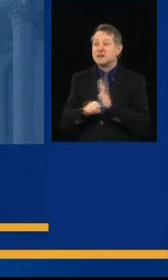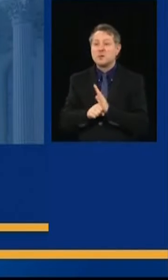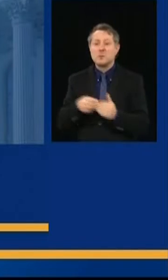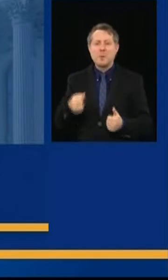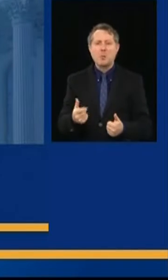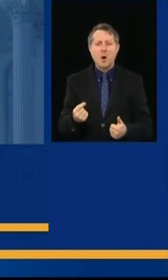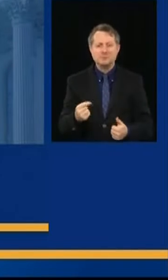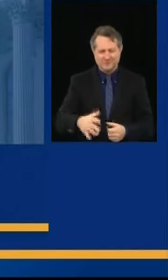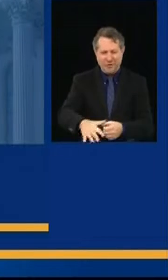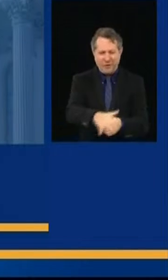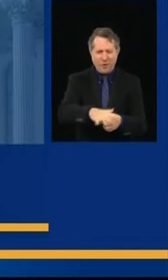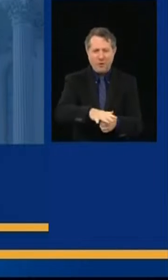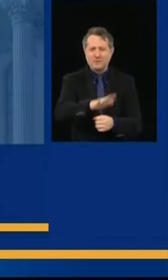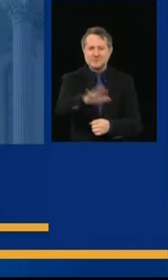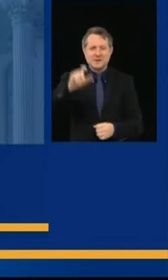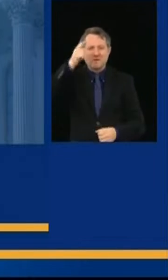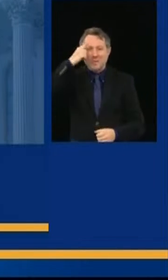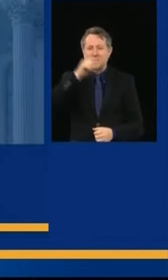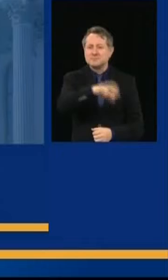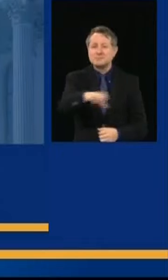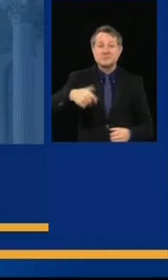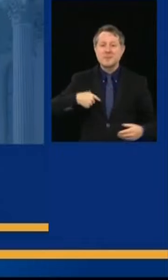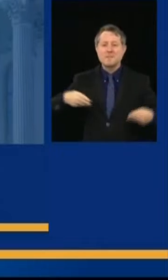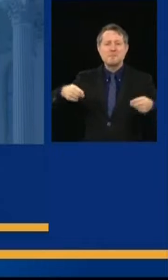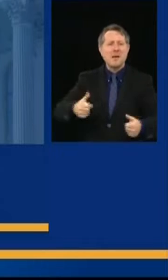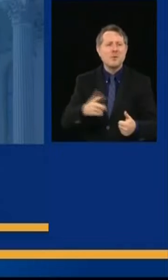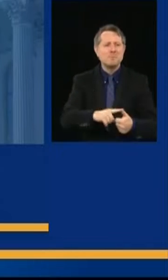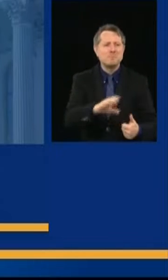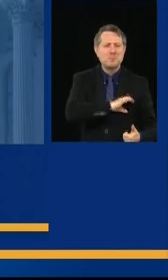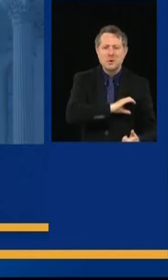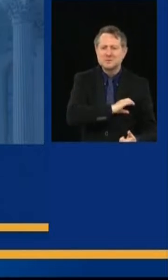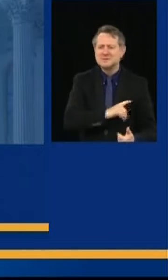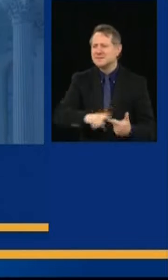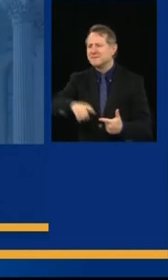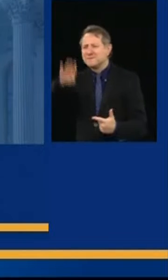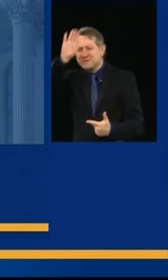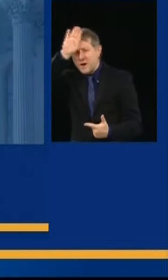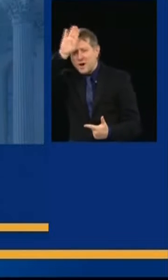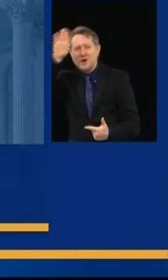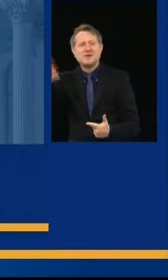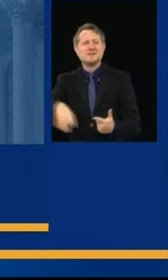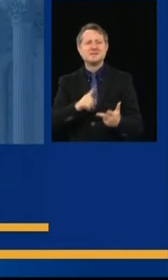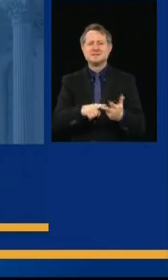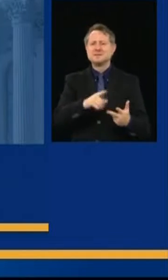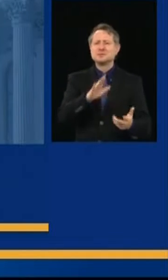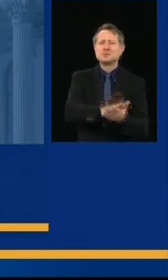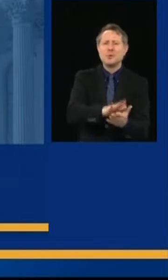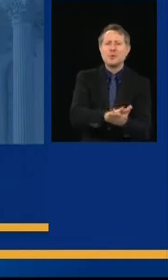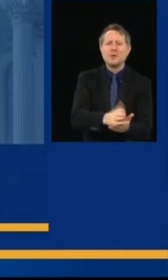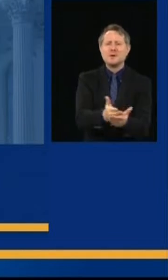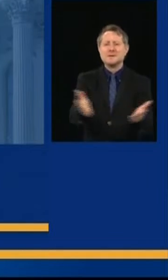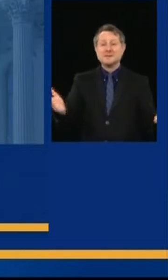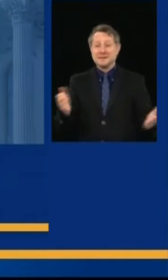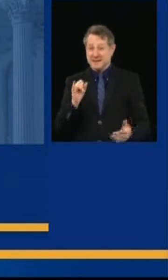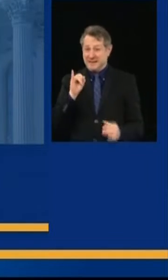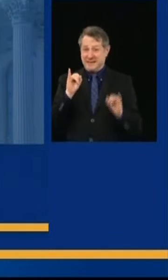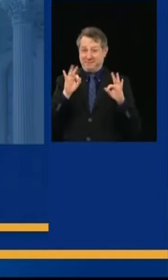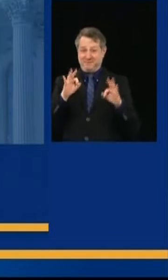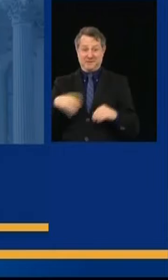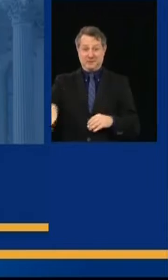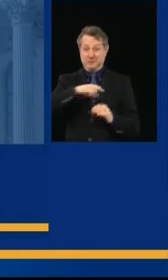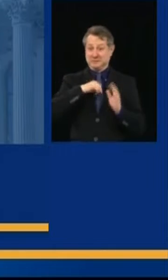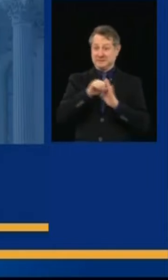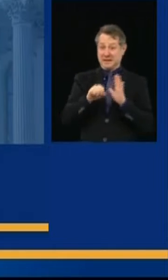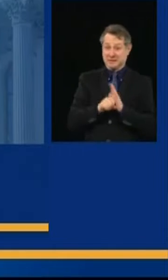governments. We fund police, firefighters, and schools. If our budget doesn't work,